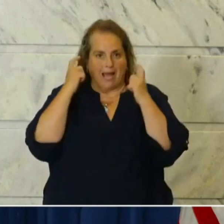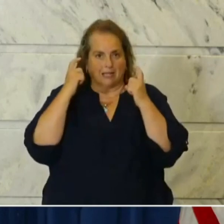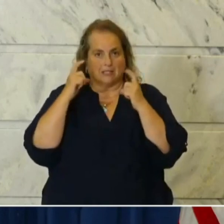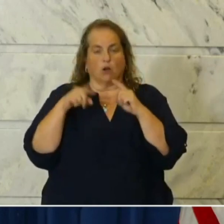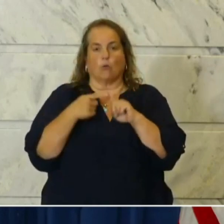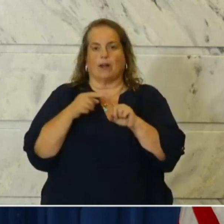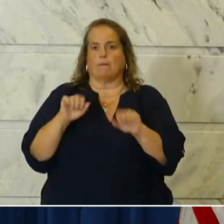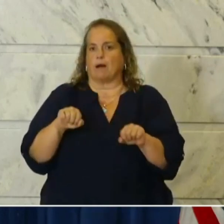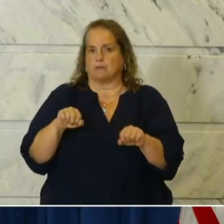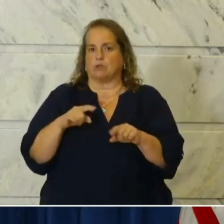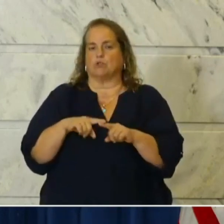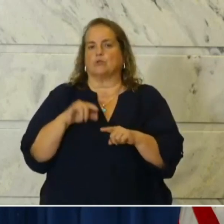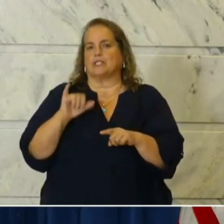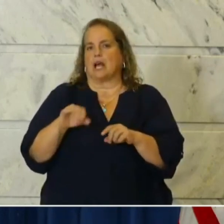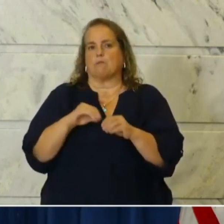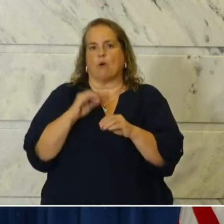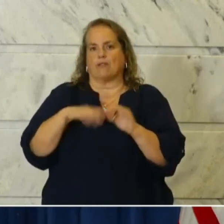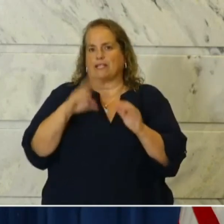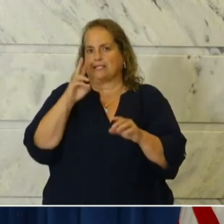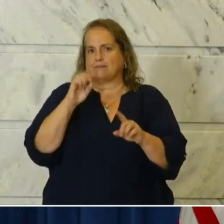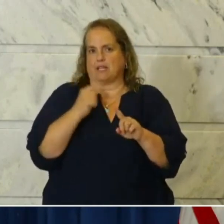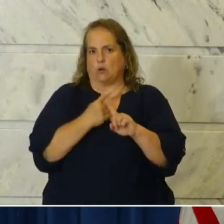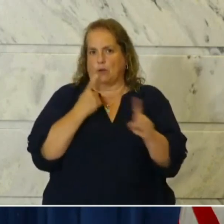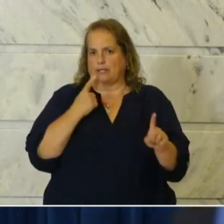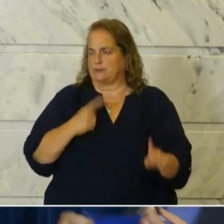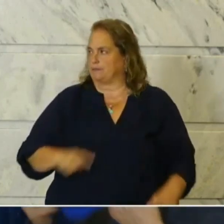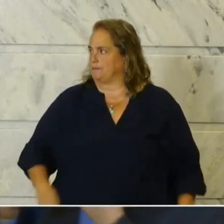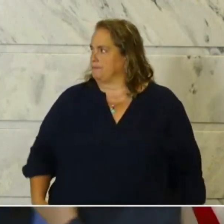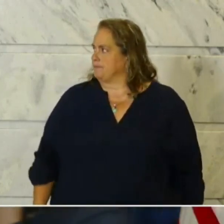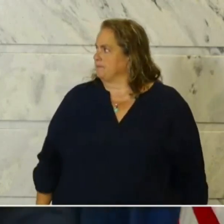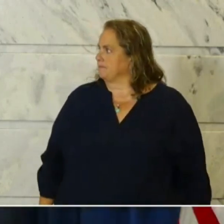whenever possible to stay more than 6 feet away from them.